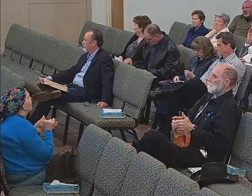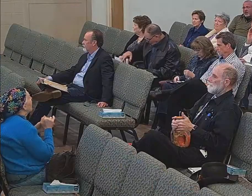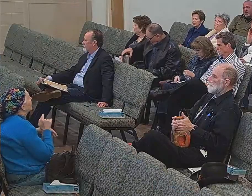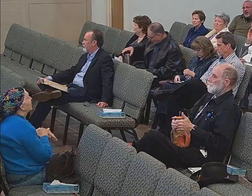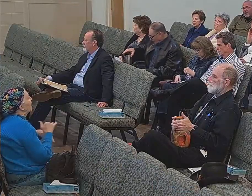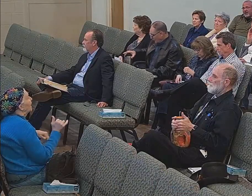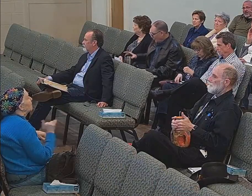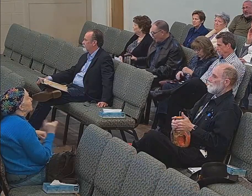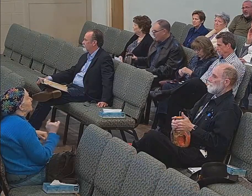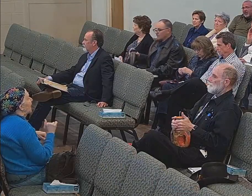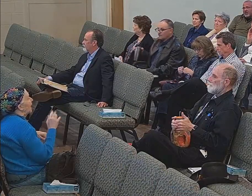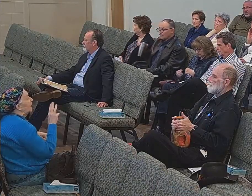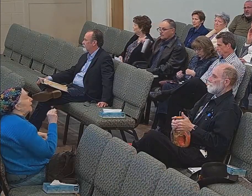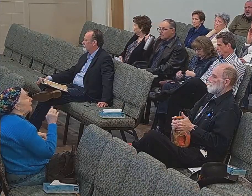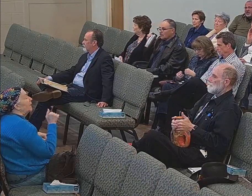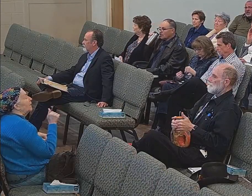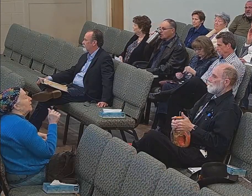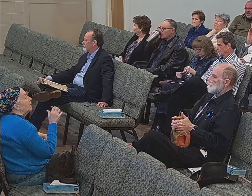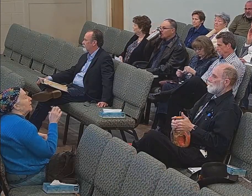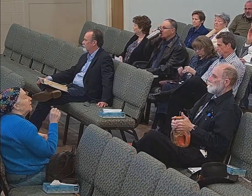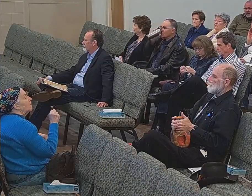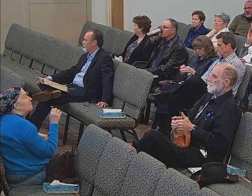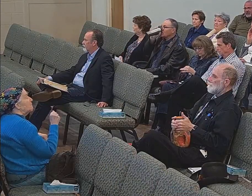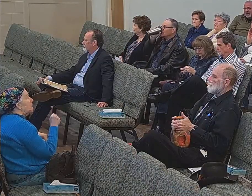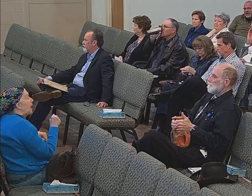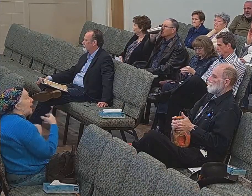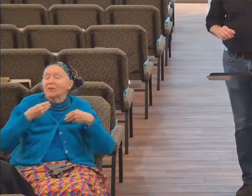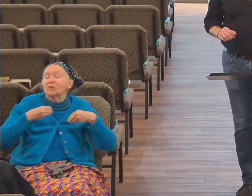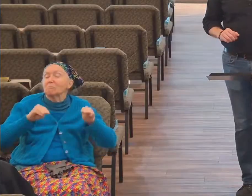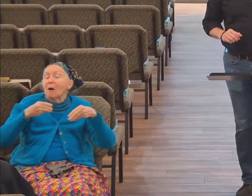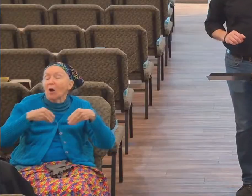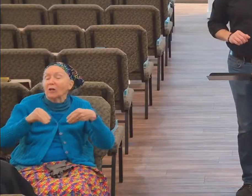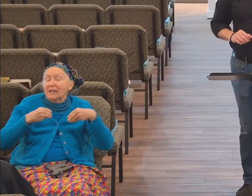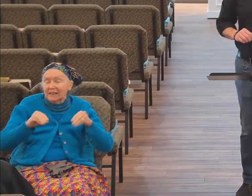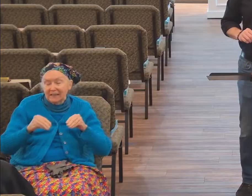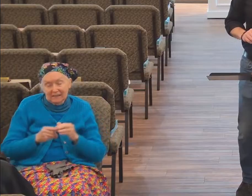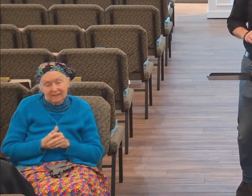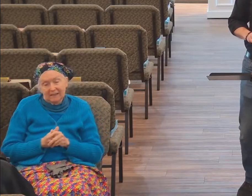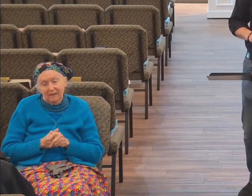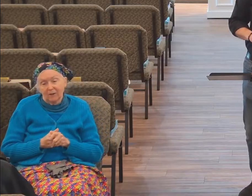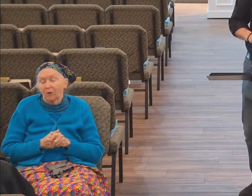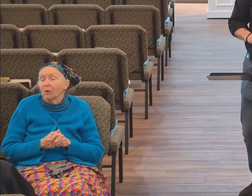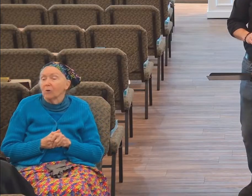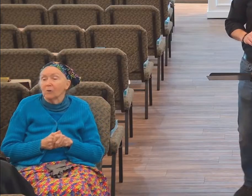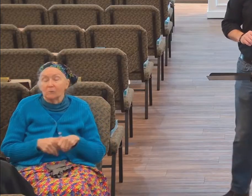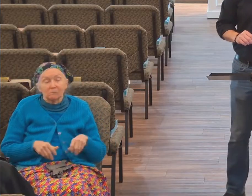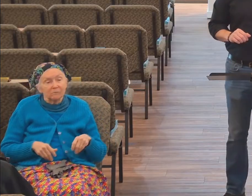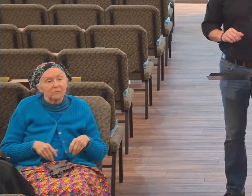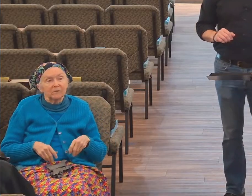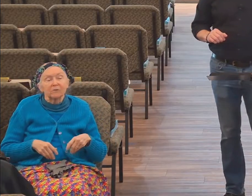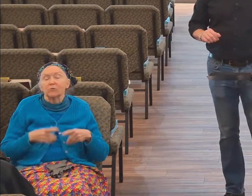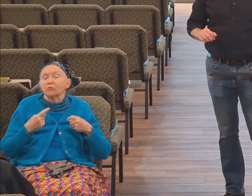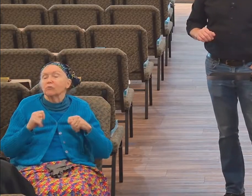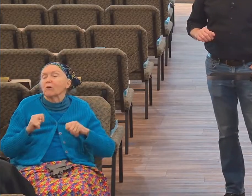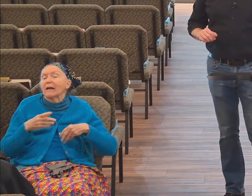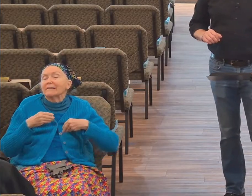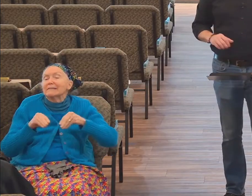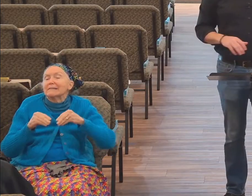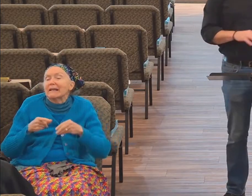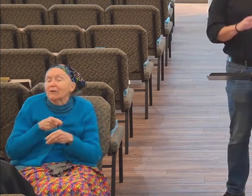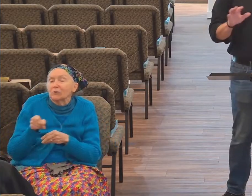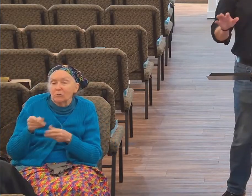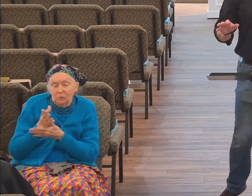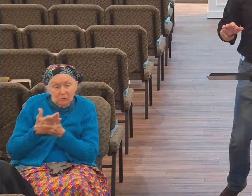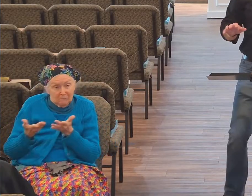Whoever spoke the loudest, Yep. nobody was pitching. Exactly. Okay? So he says, listen, there's no